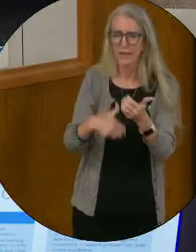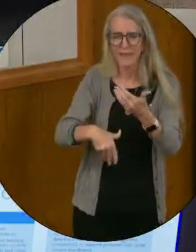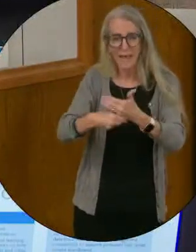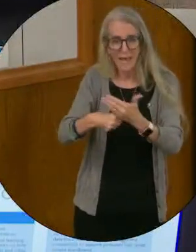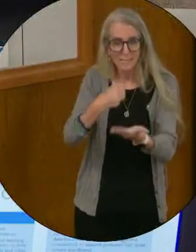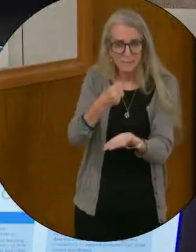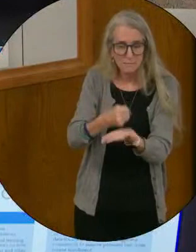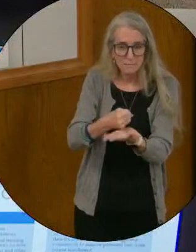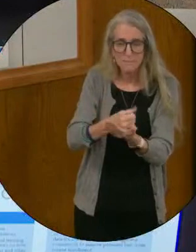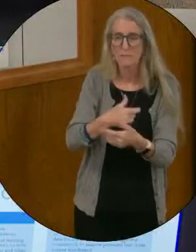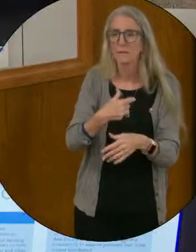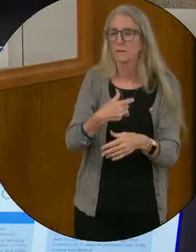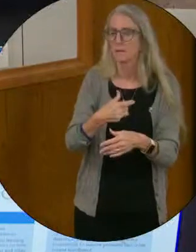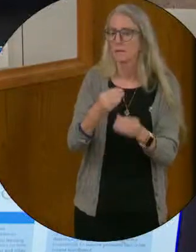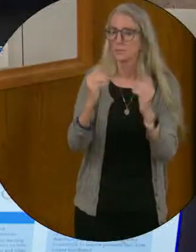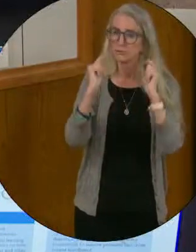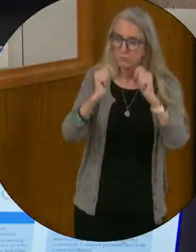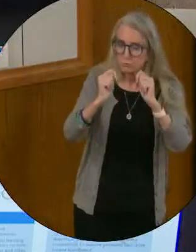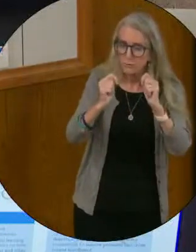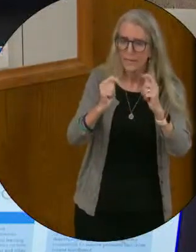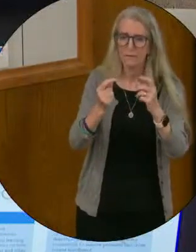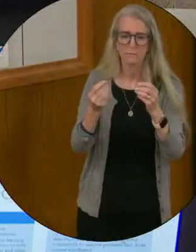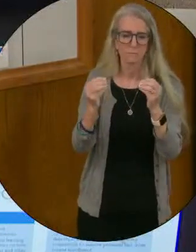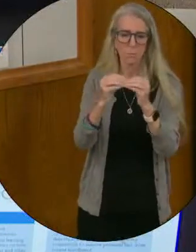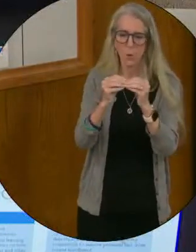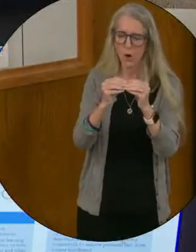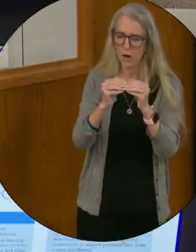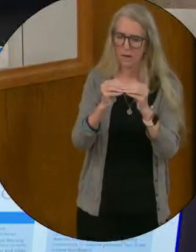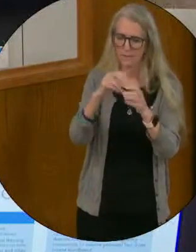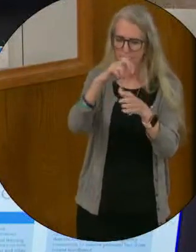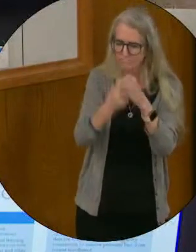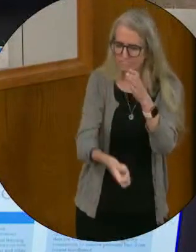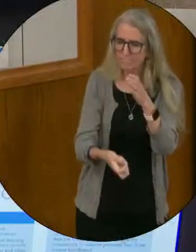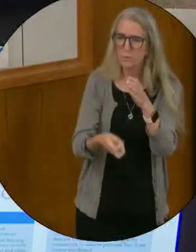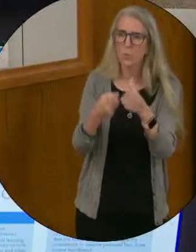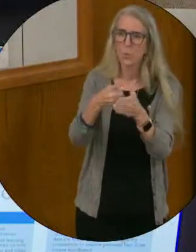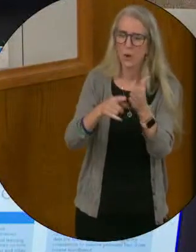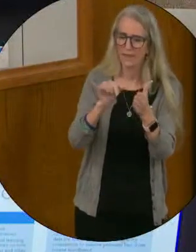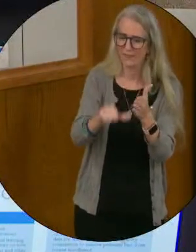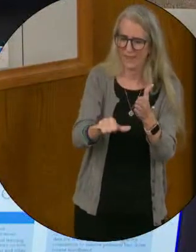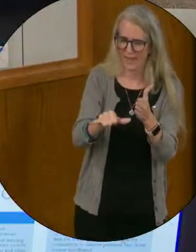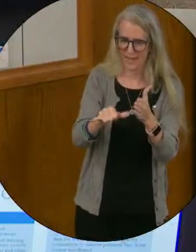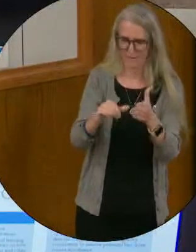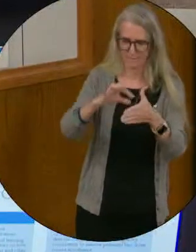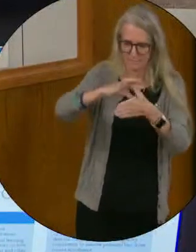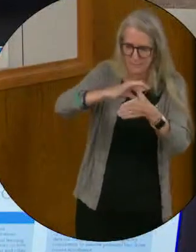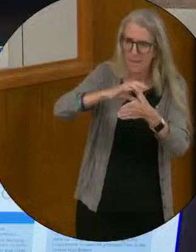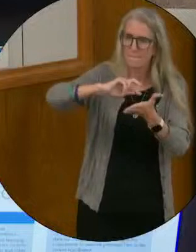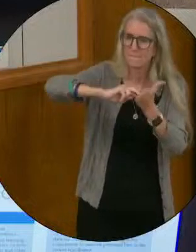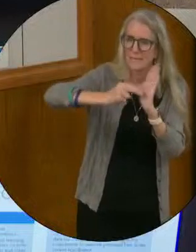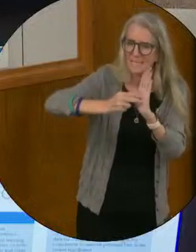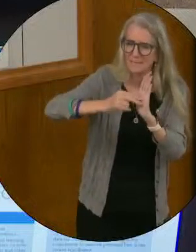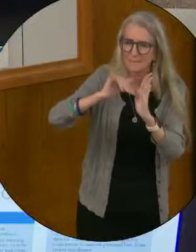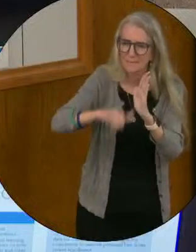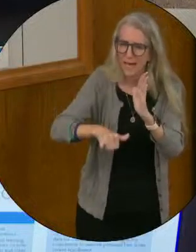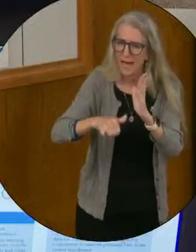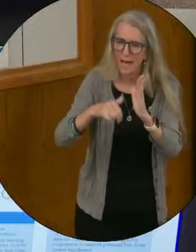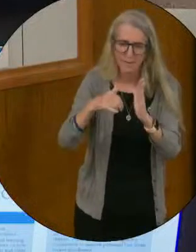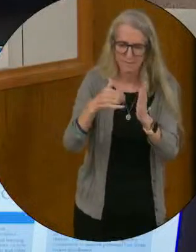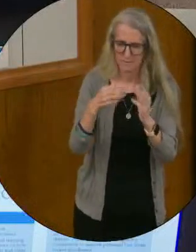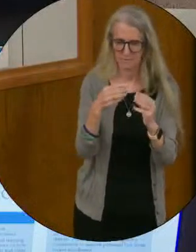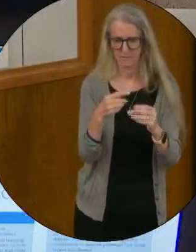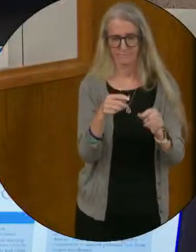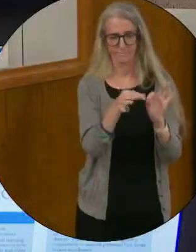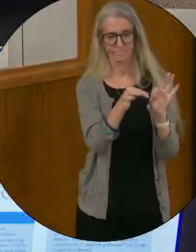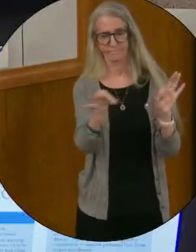tutoring, delving more into what that actual subject matter is, as opposed to if you were just taking